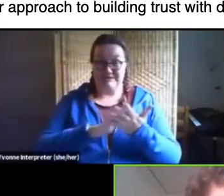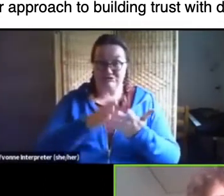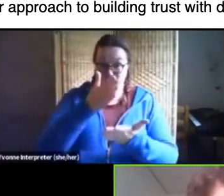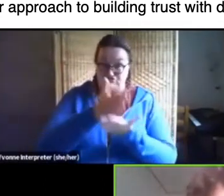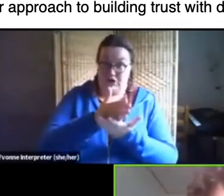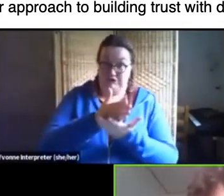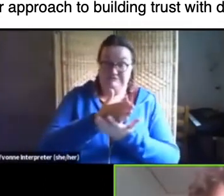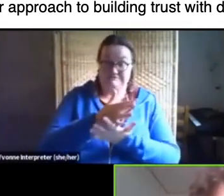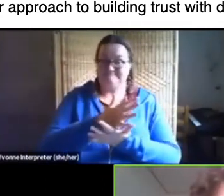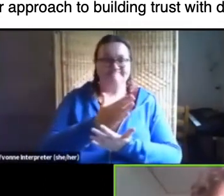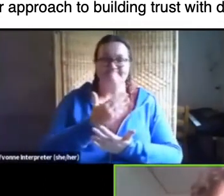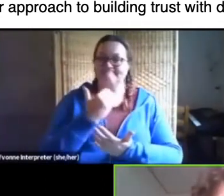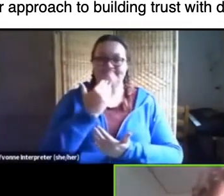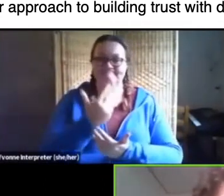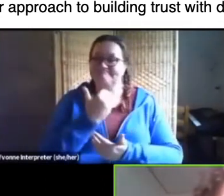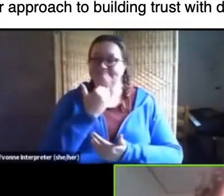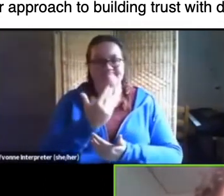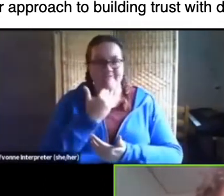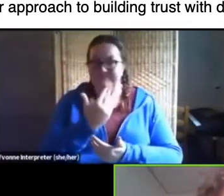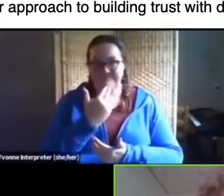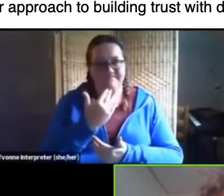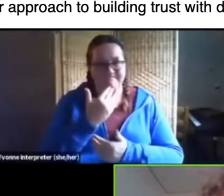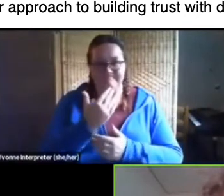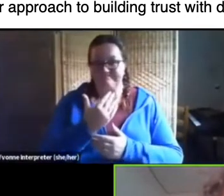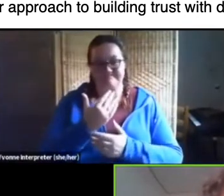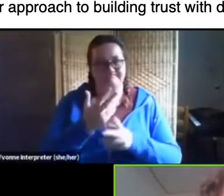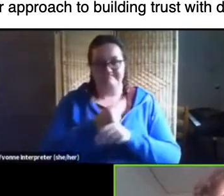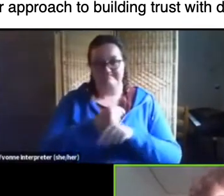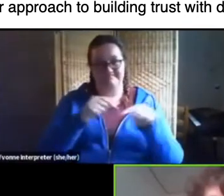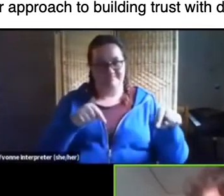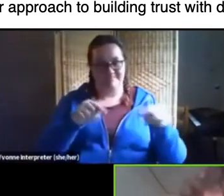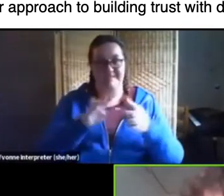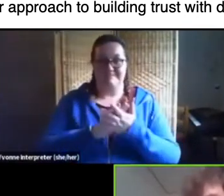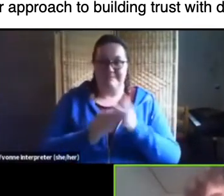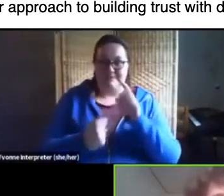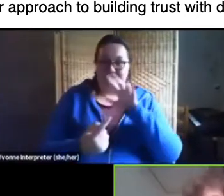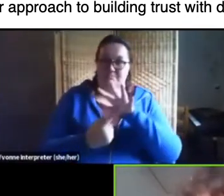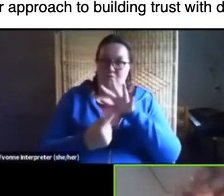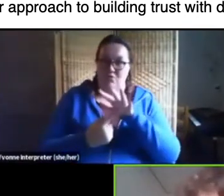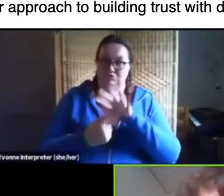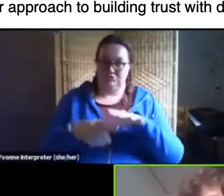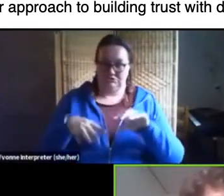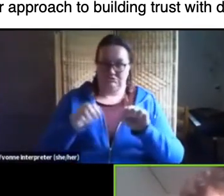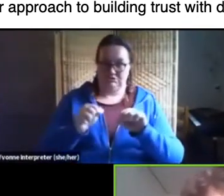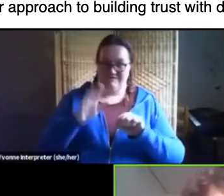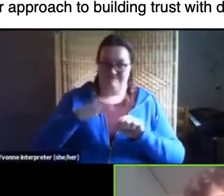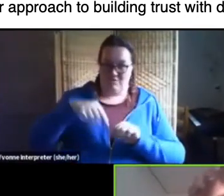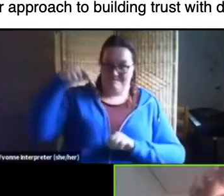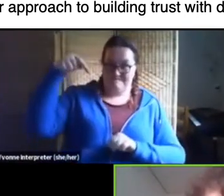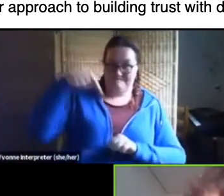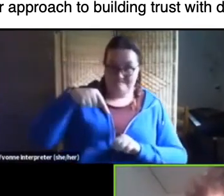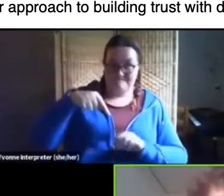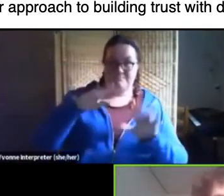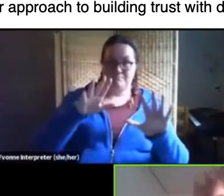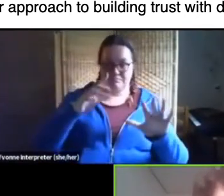And so we're often starting from that point and trying to build like an assumption that something may not be accessible. And so we need to build